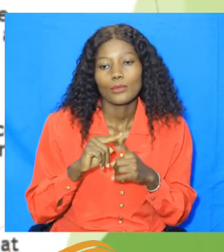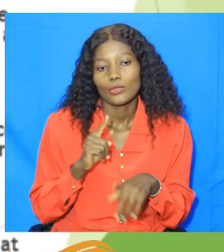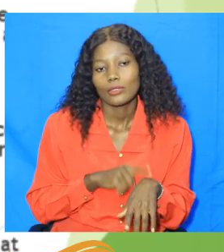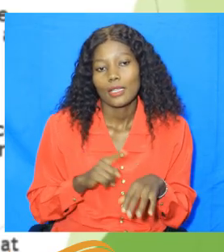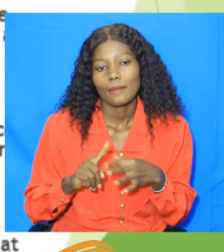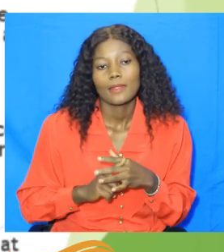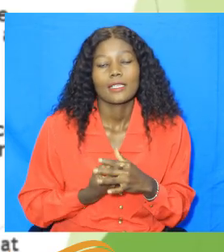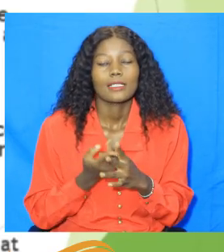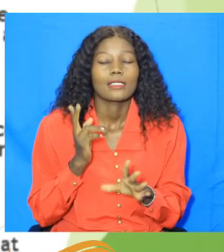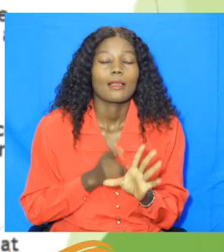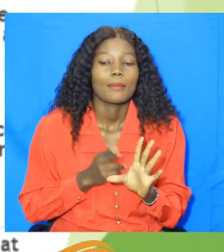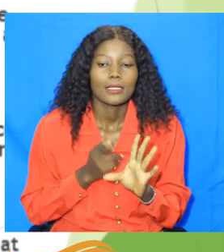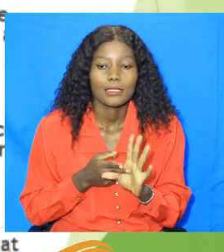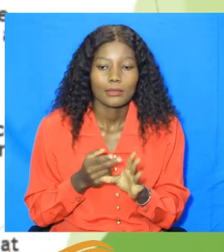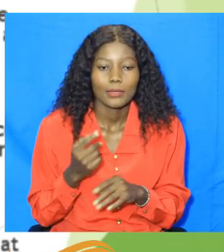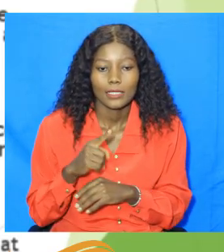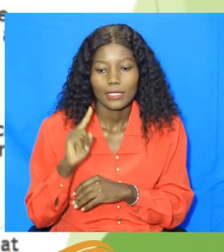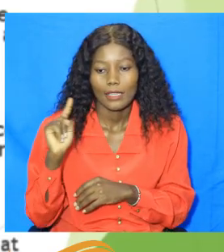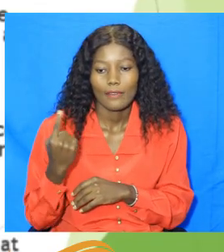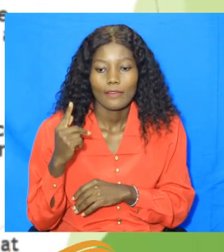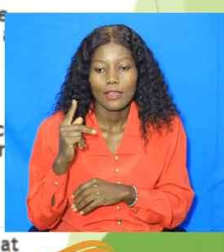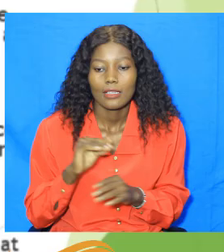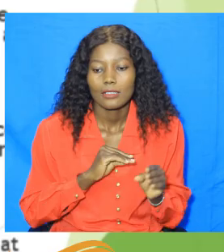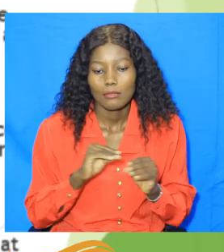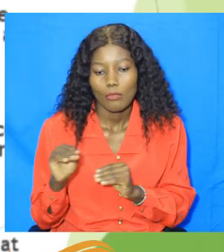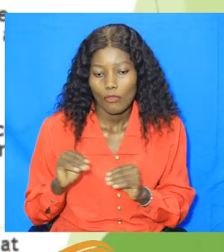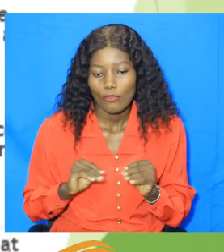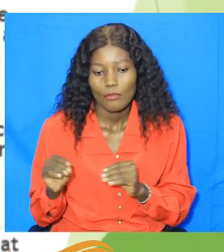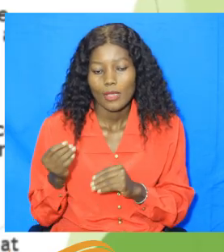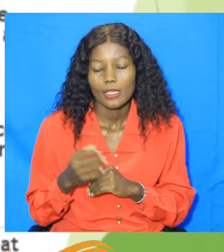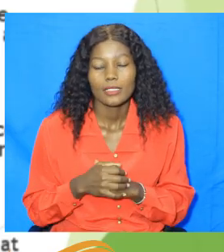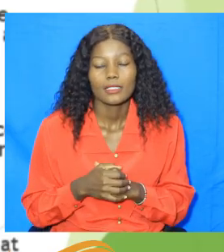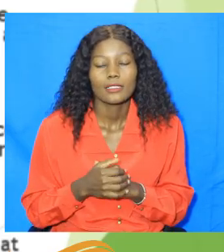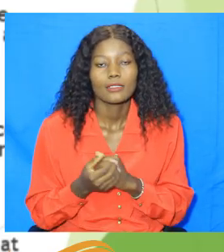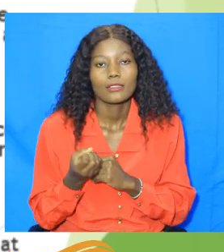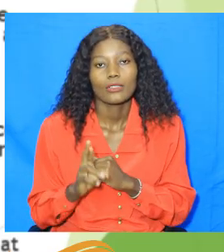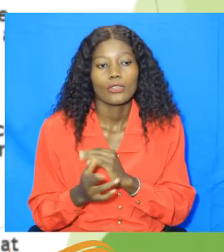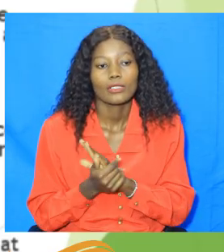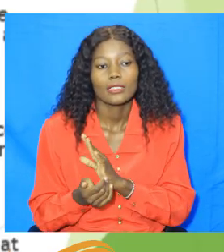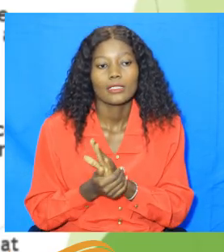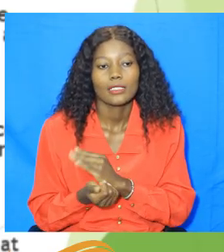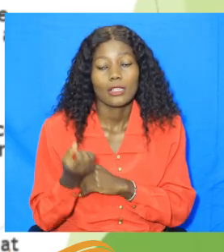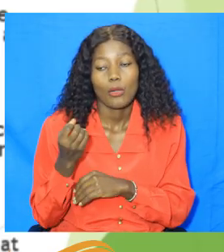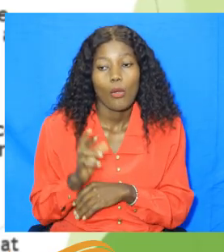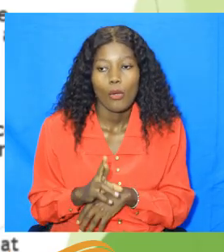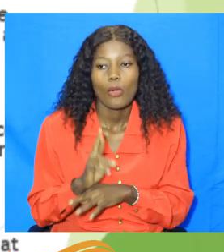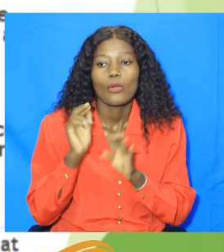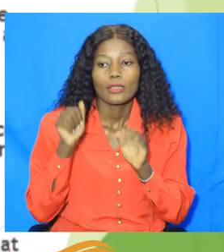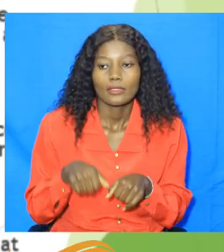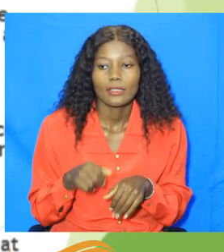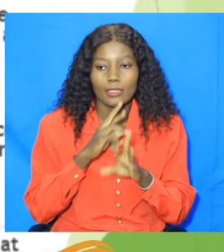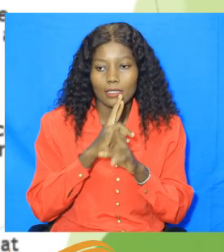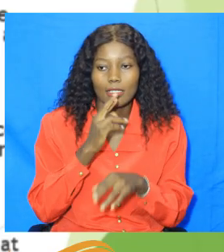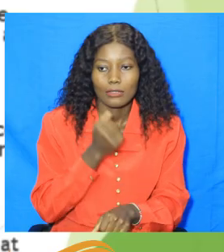start performing their first movement or technique. Otherwise, it will amount to a foul.